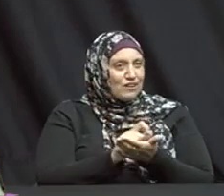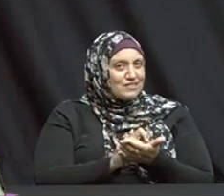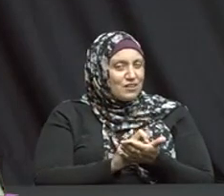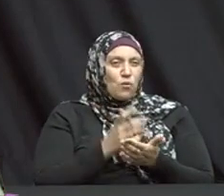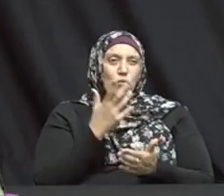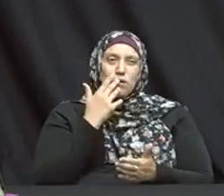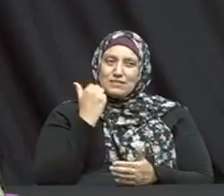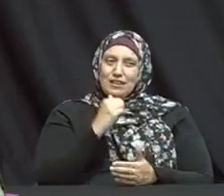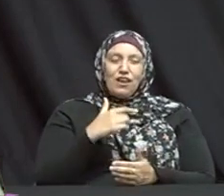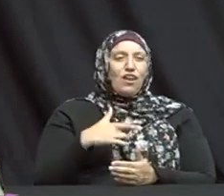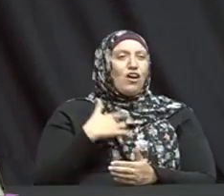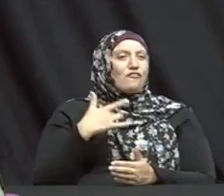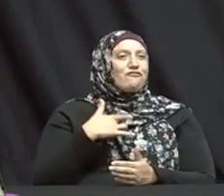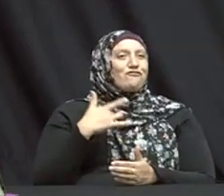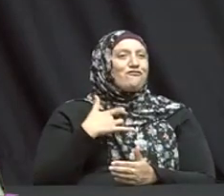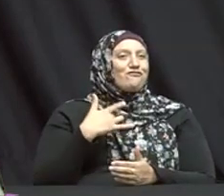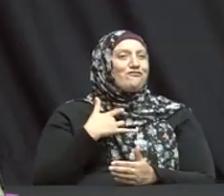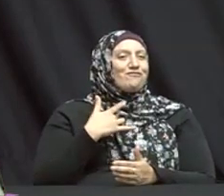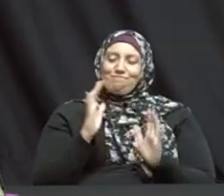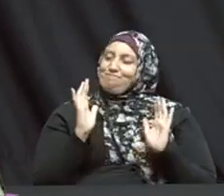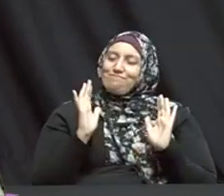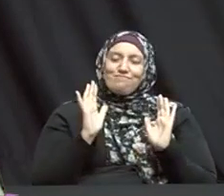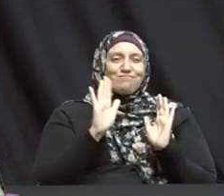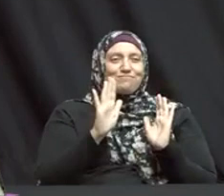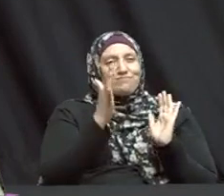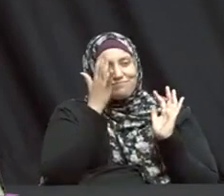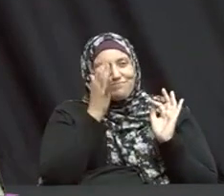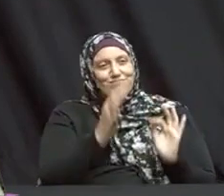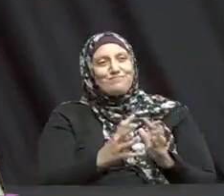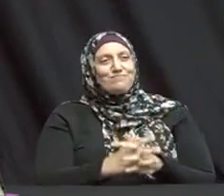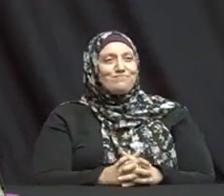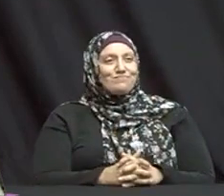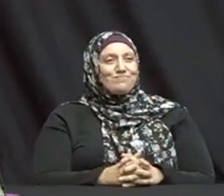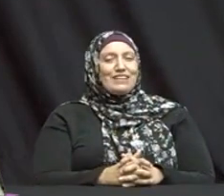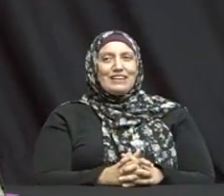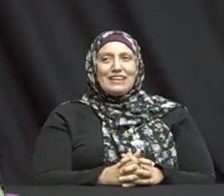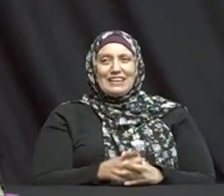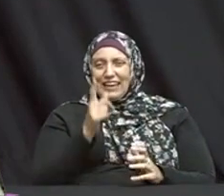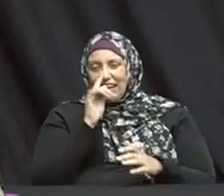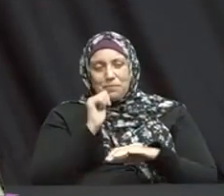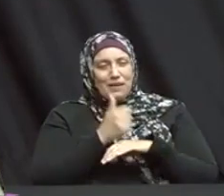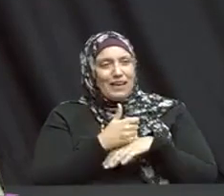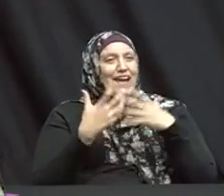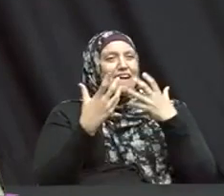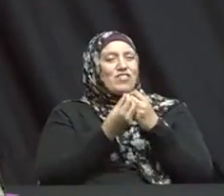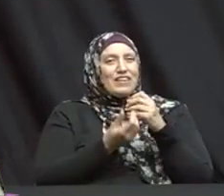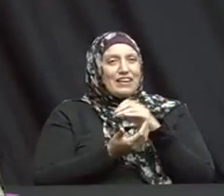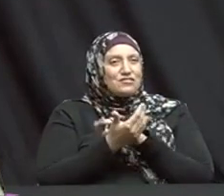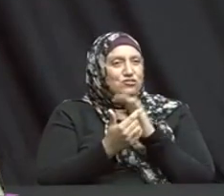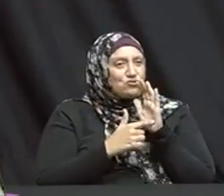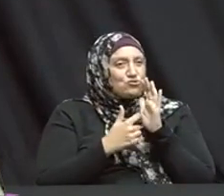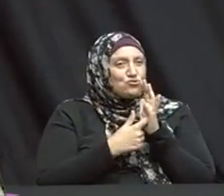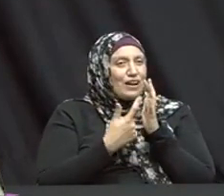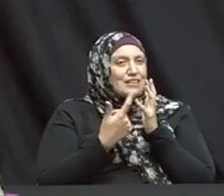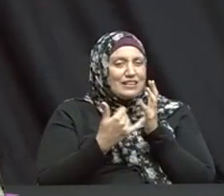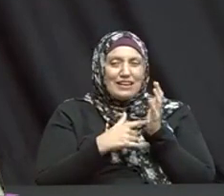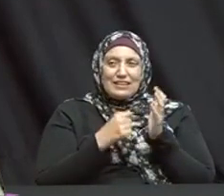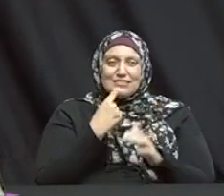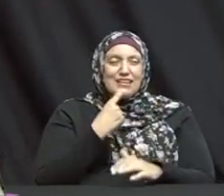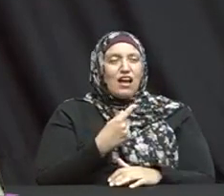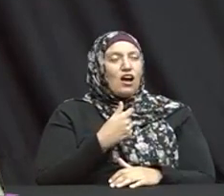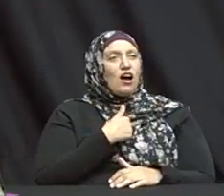on it however they want. They can even agree on the trust that the beneficiary is only mother, spouse, or one child